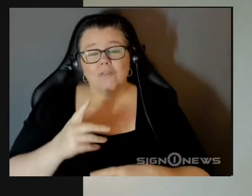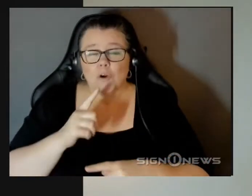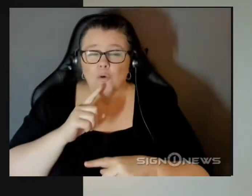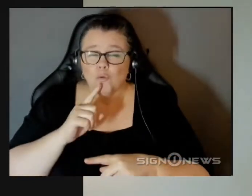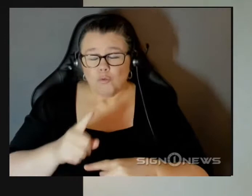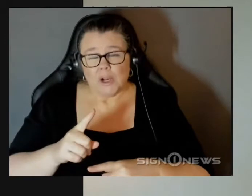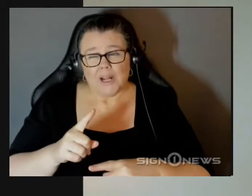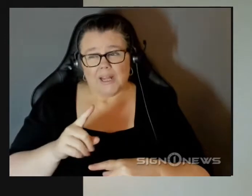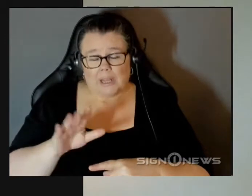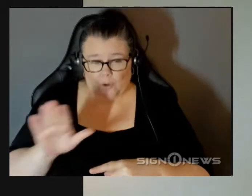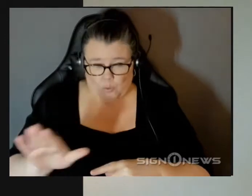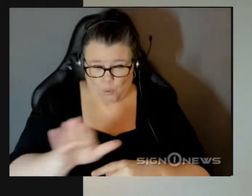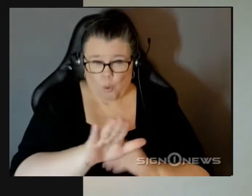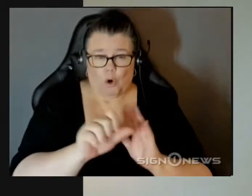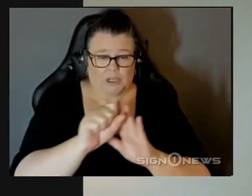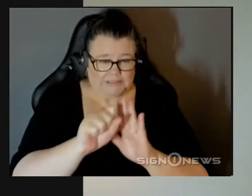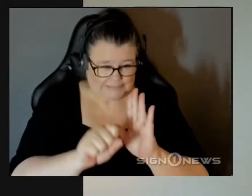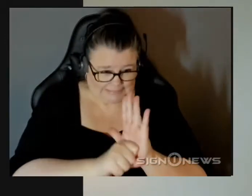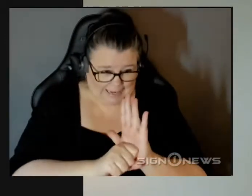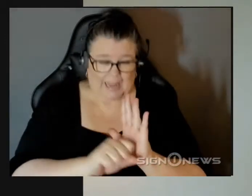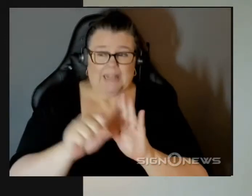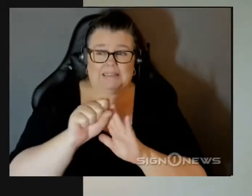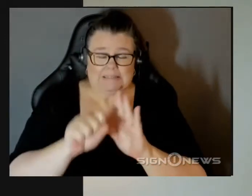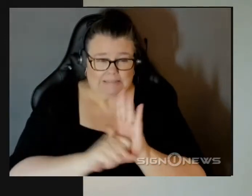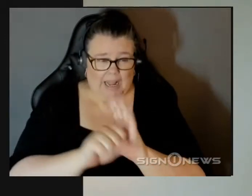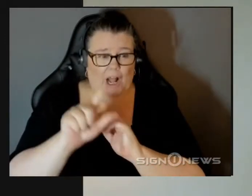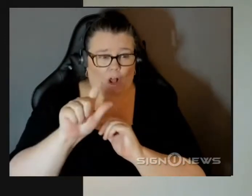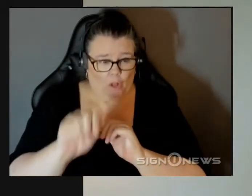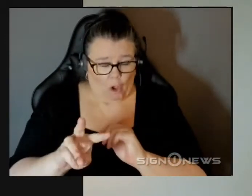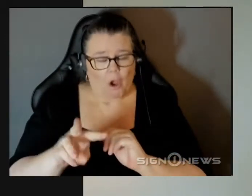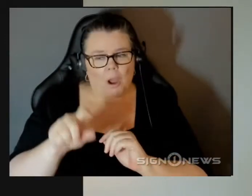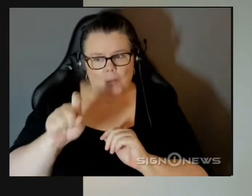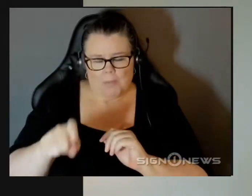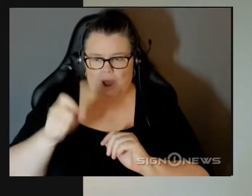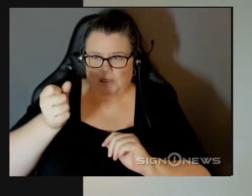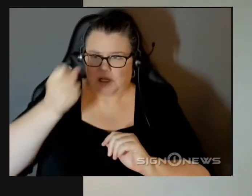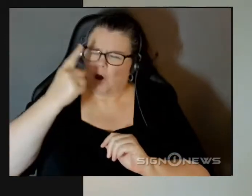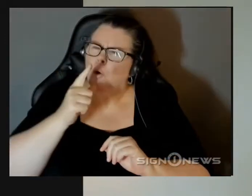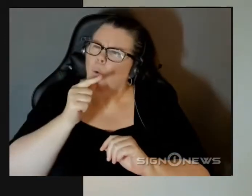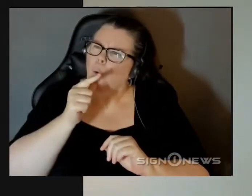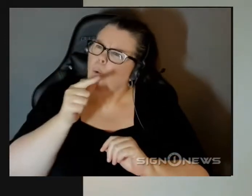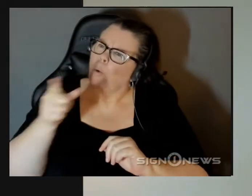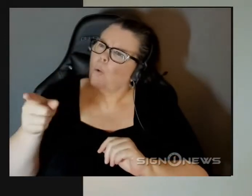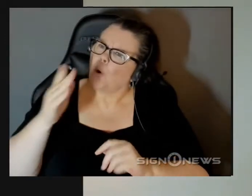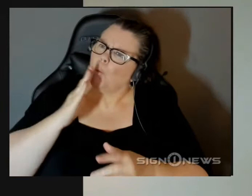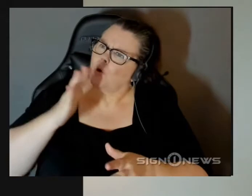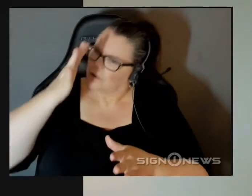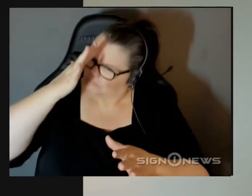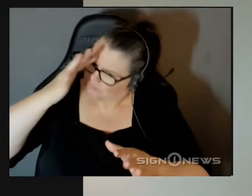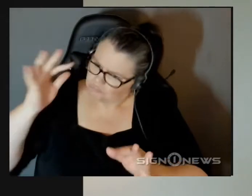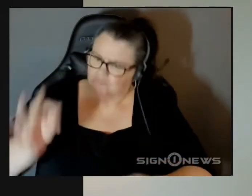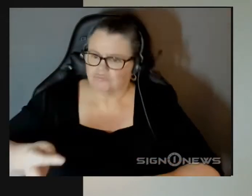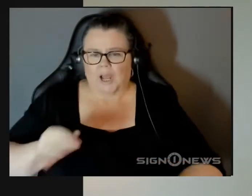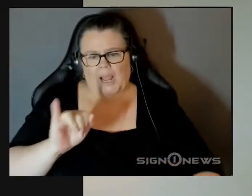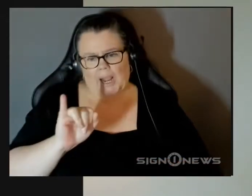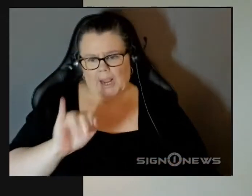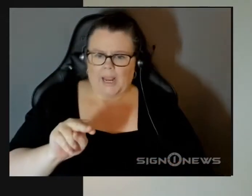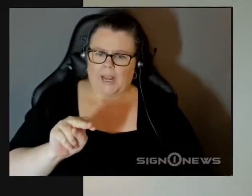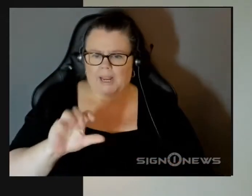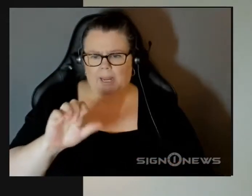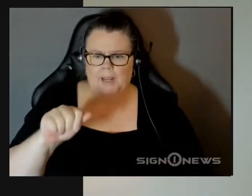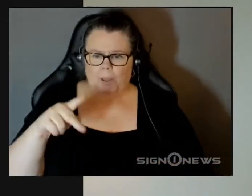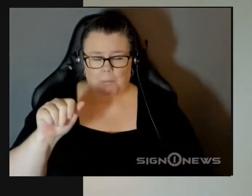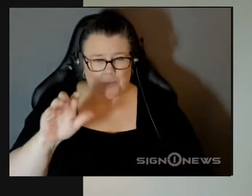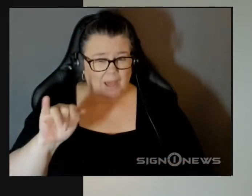on who can make this determination of incapacity, right? So we'll sometimes get, family members or